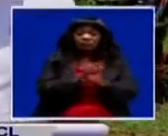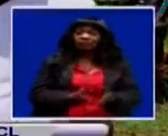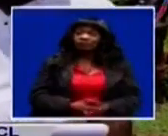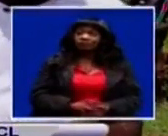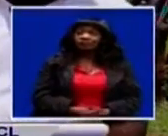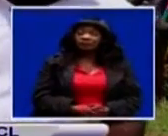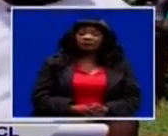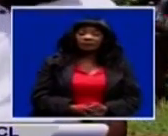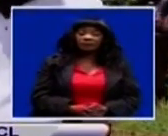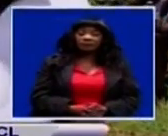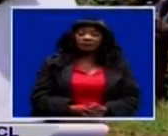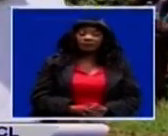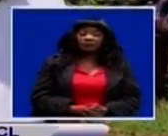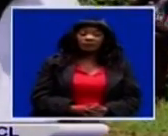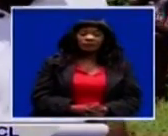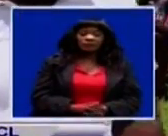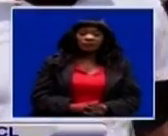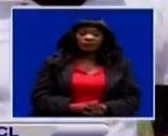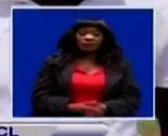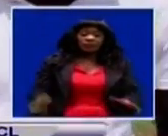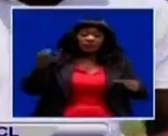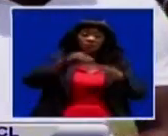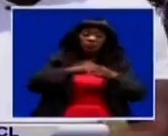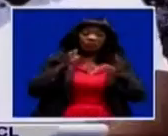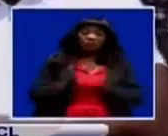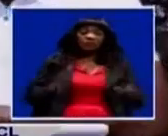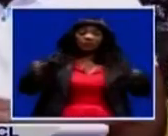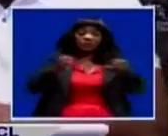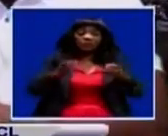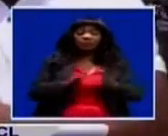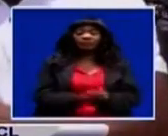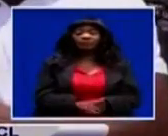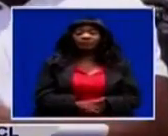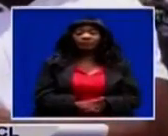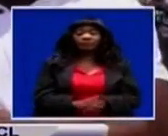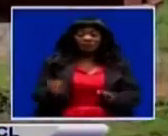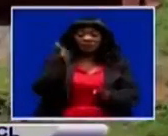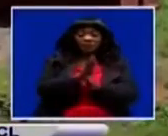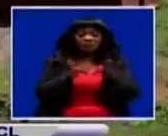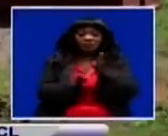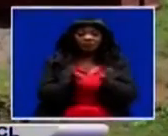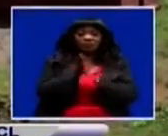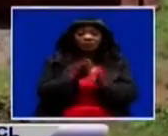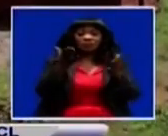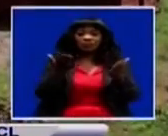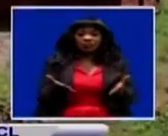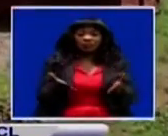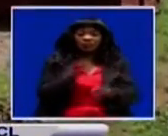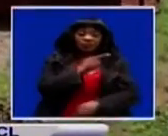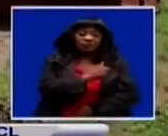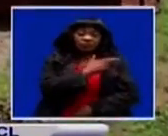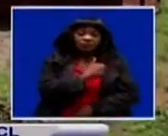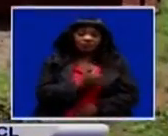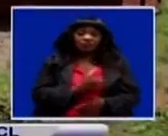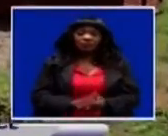the community participates in putting up this zonal clinic, and they've